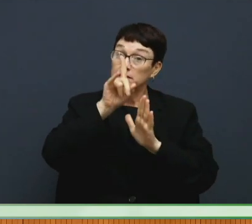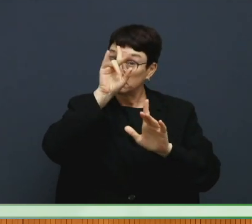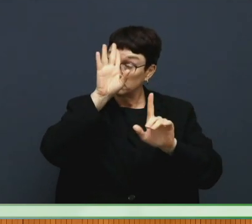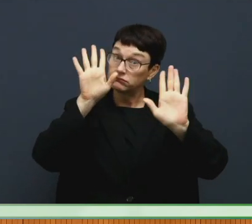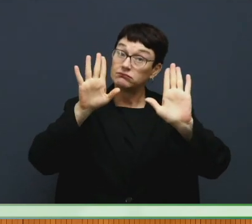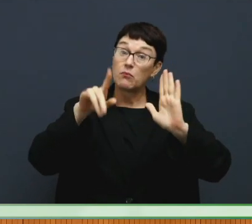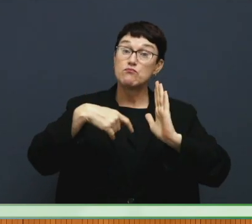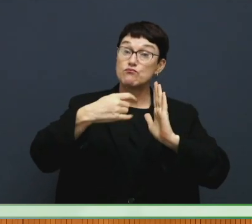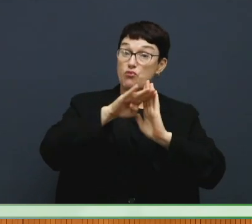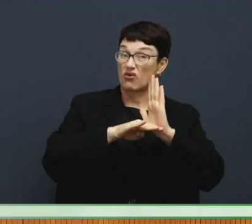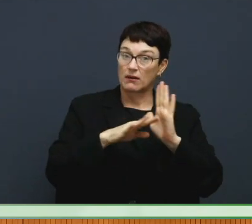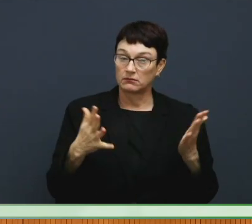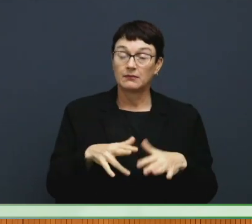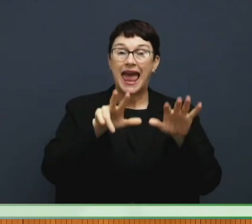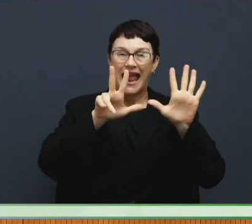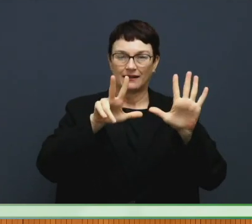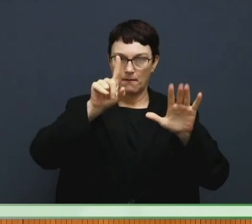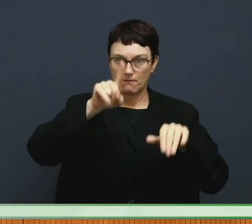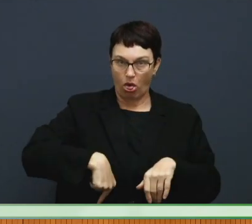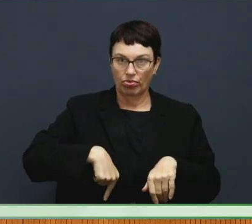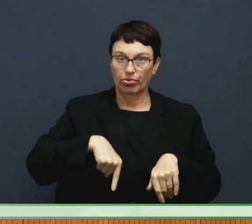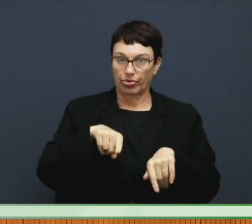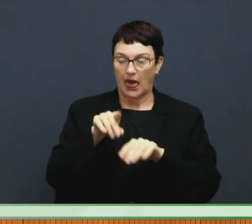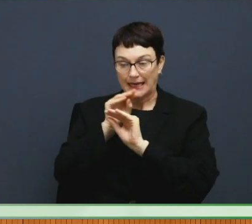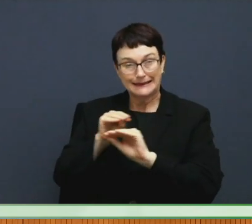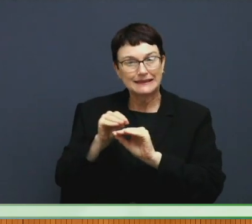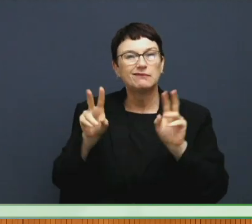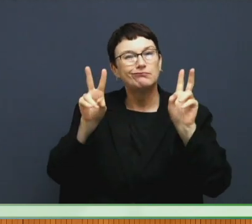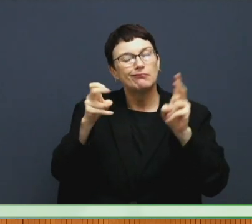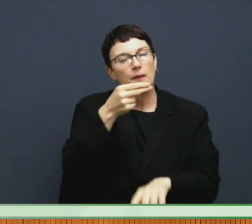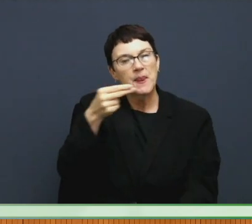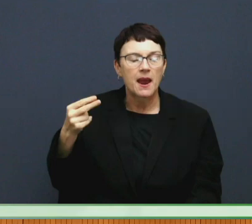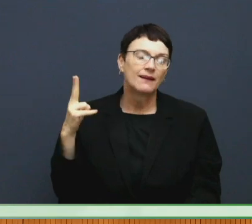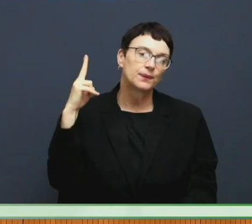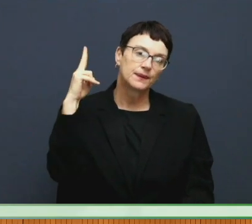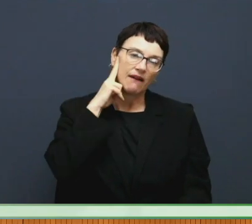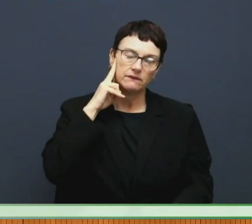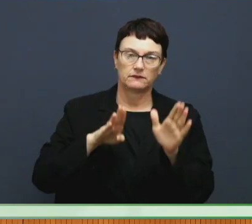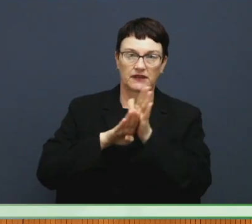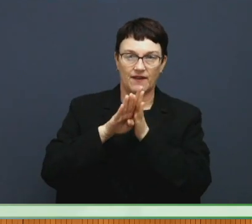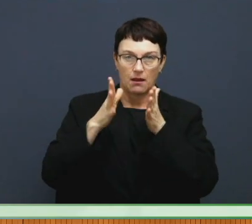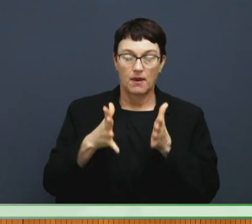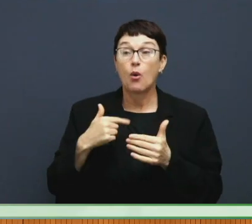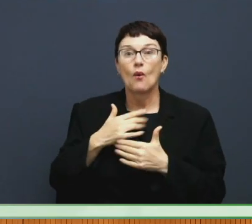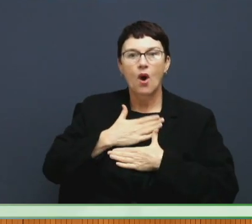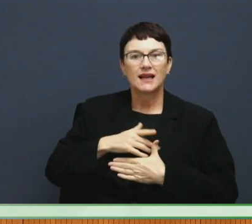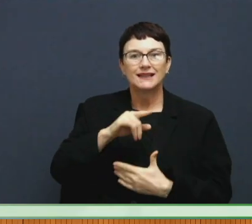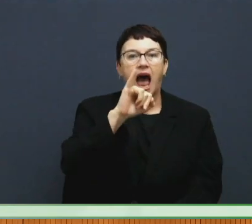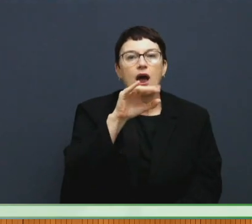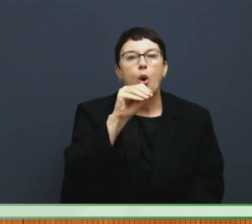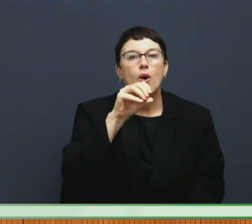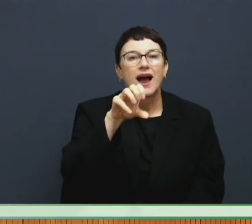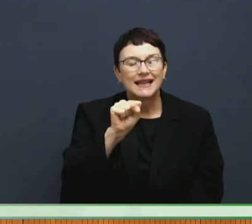program that trained deaf youth to become iOS app developers. And there were really 3